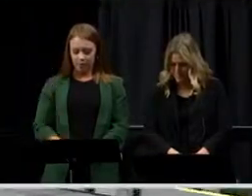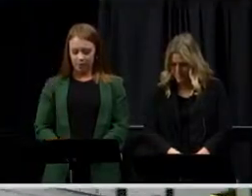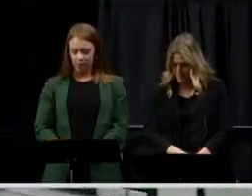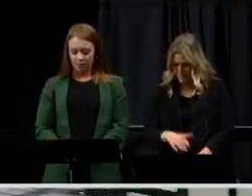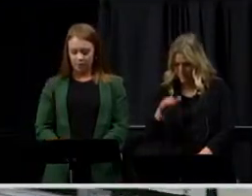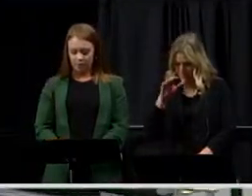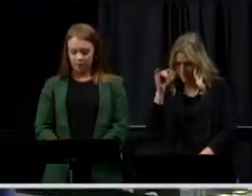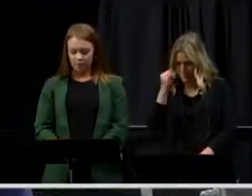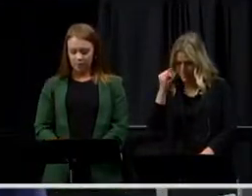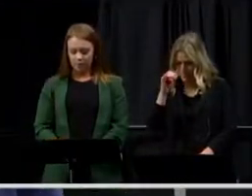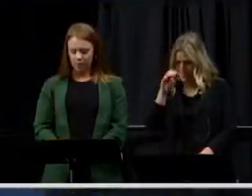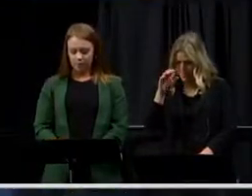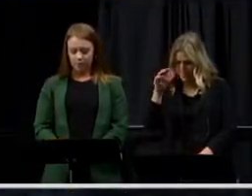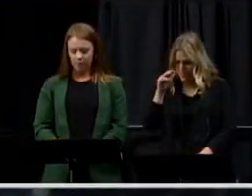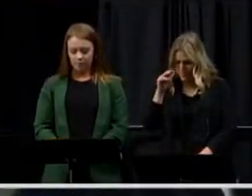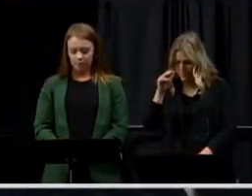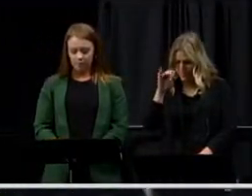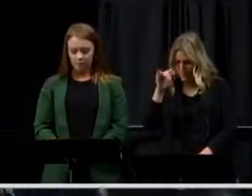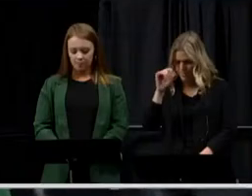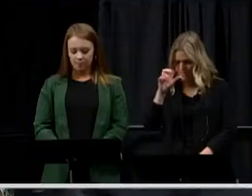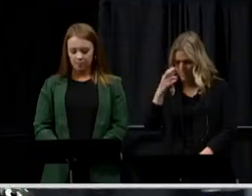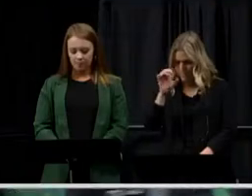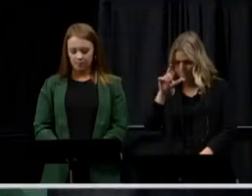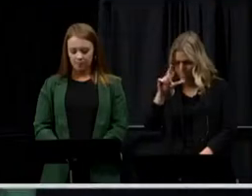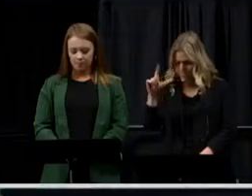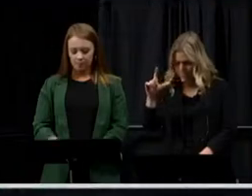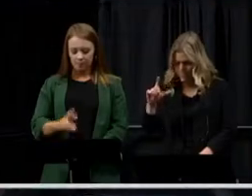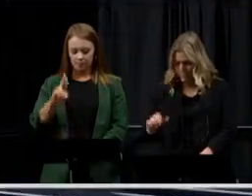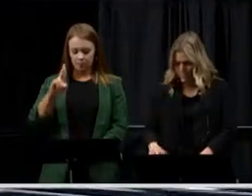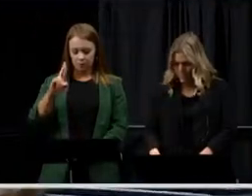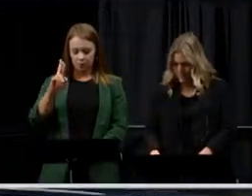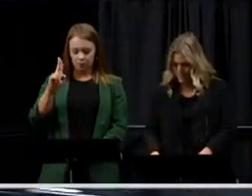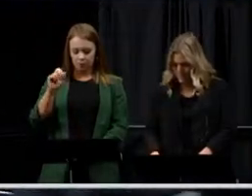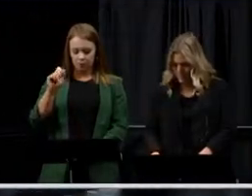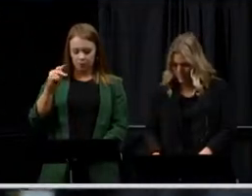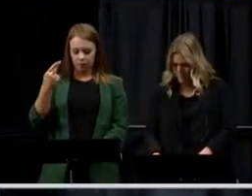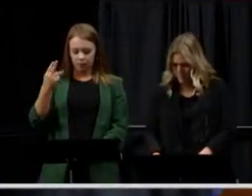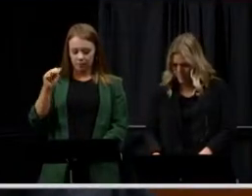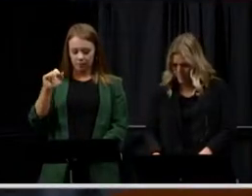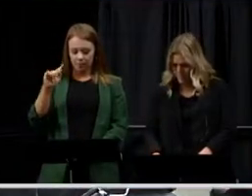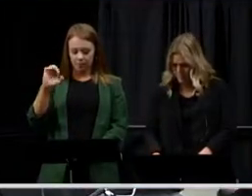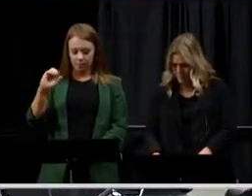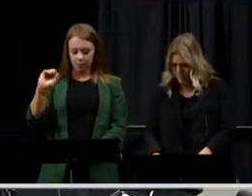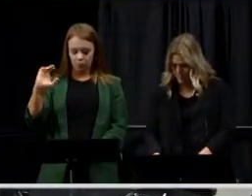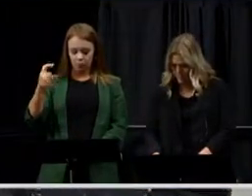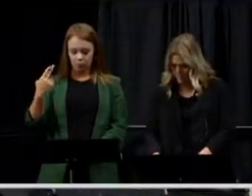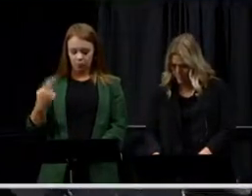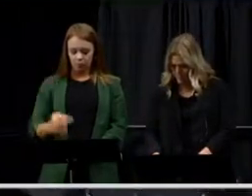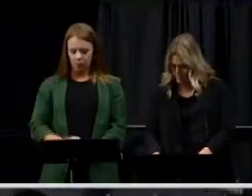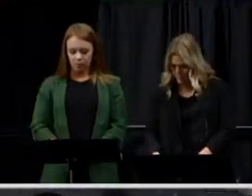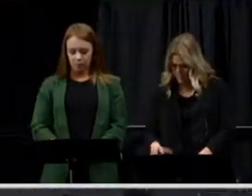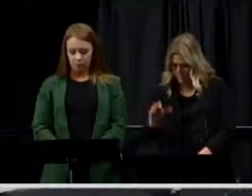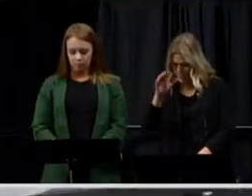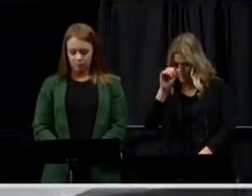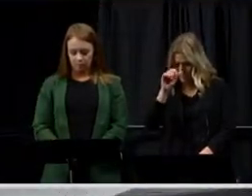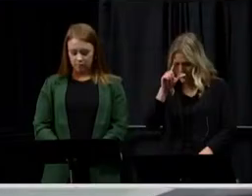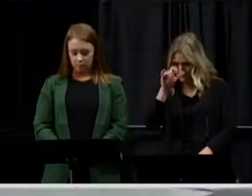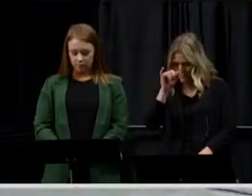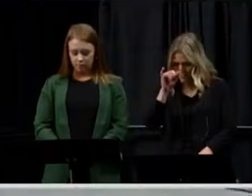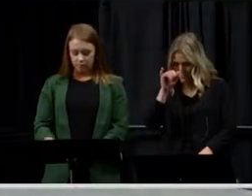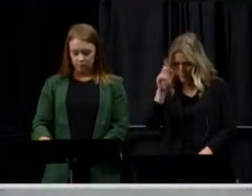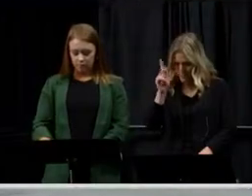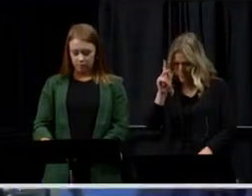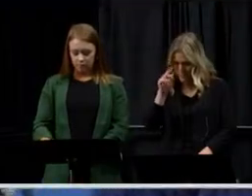Jalen Jamel Mitchell. Ruth Irusalem Matioke. Allie